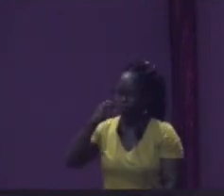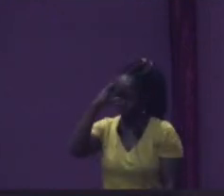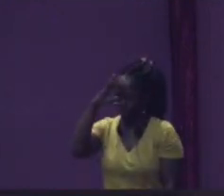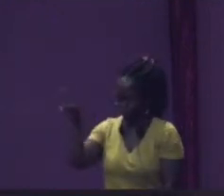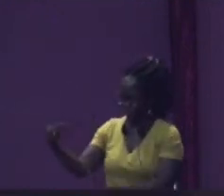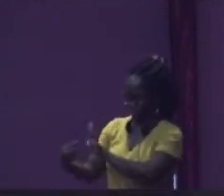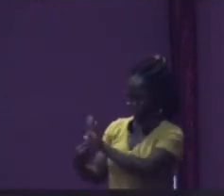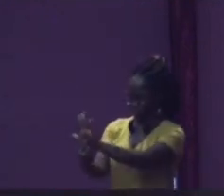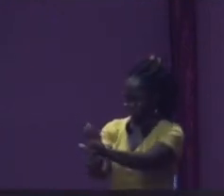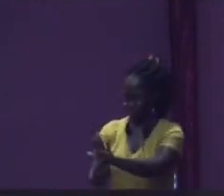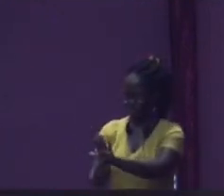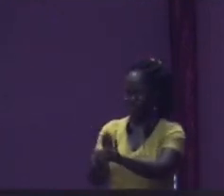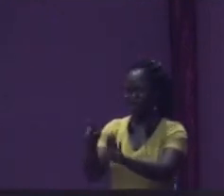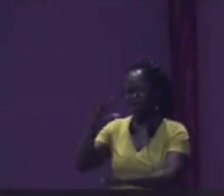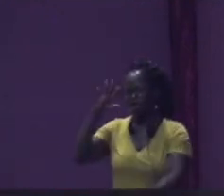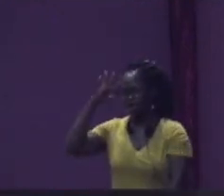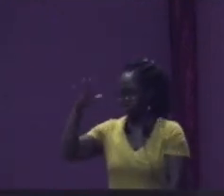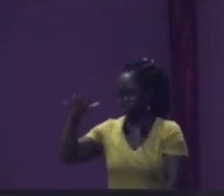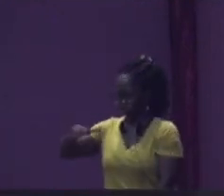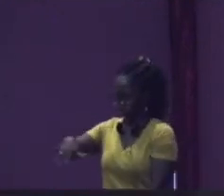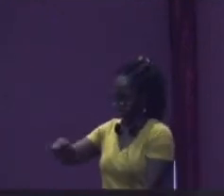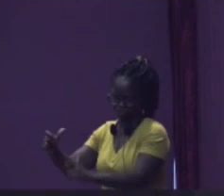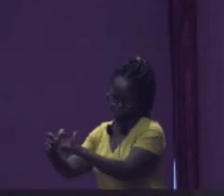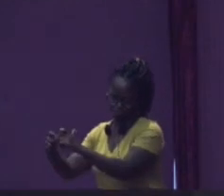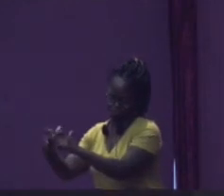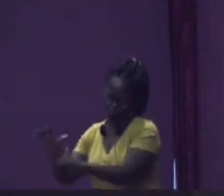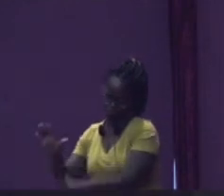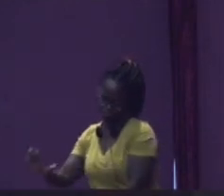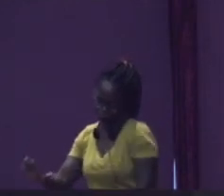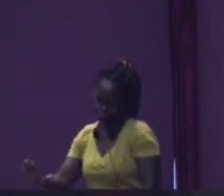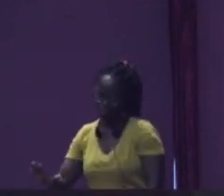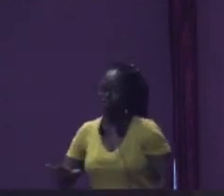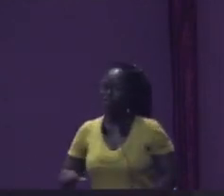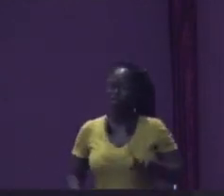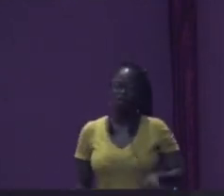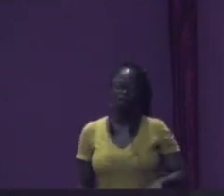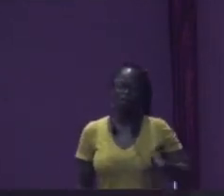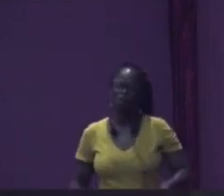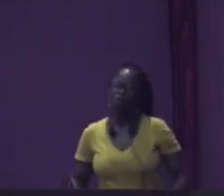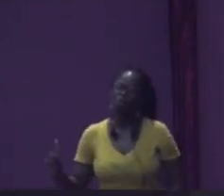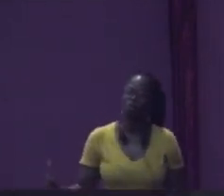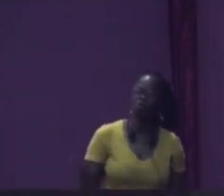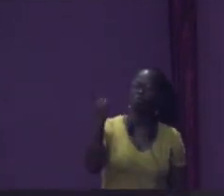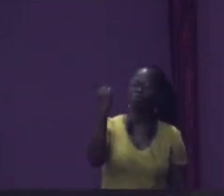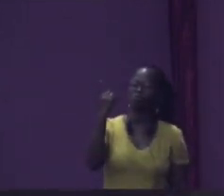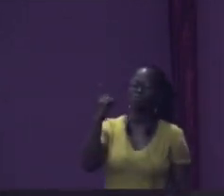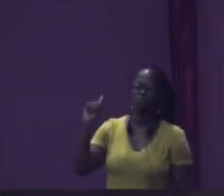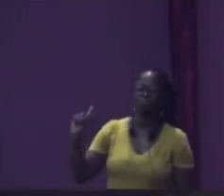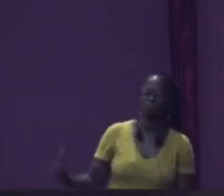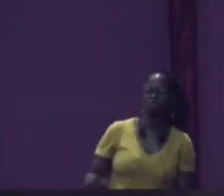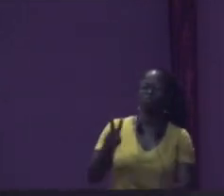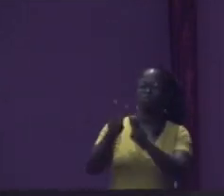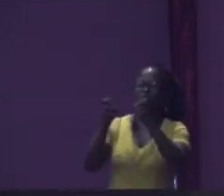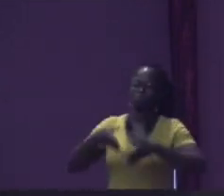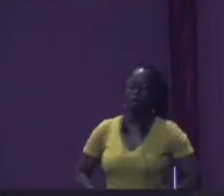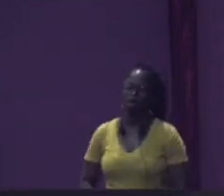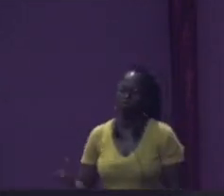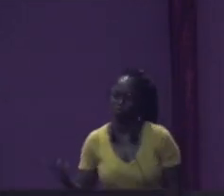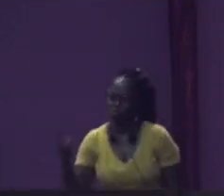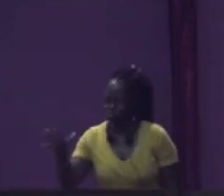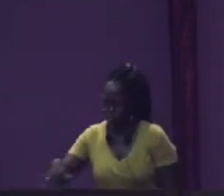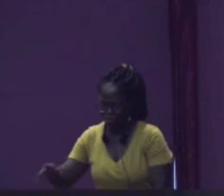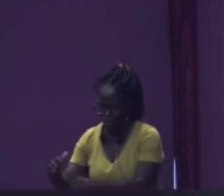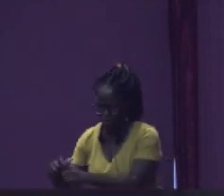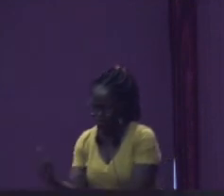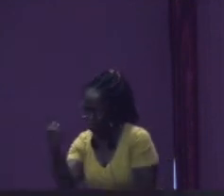você apresenta, né, da lógica biomédica, ele não pode ser o único saber sobre o parto, né? E eu acho que